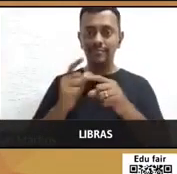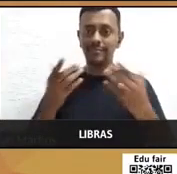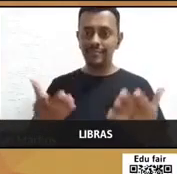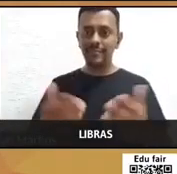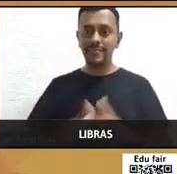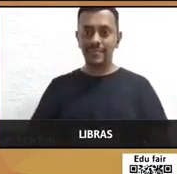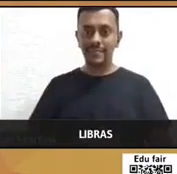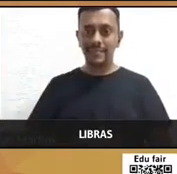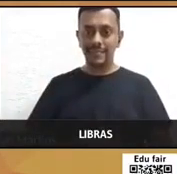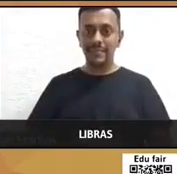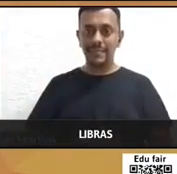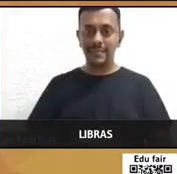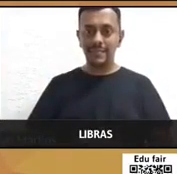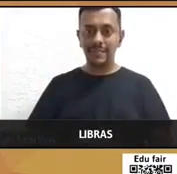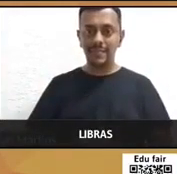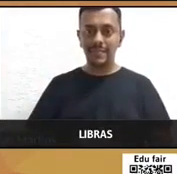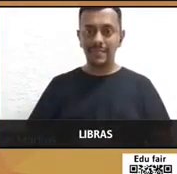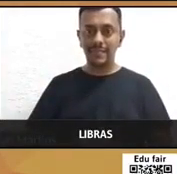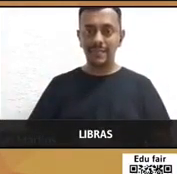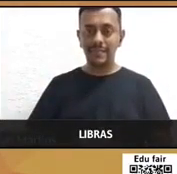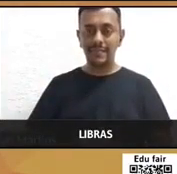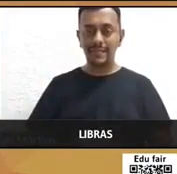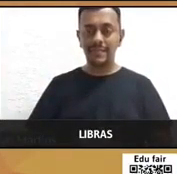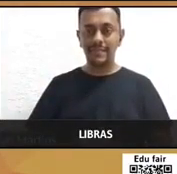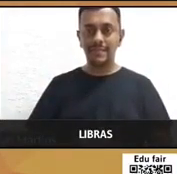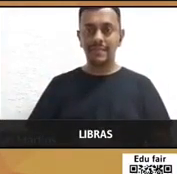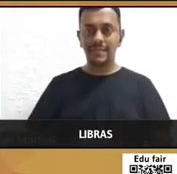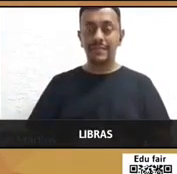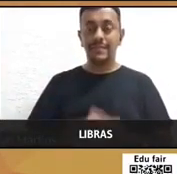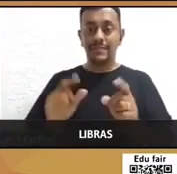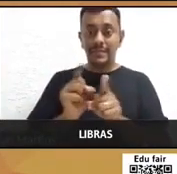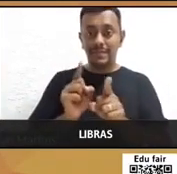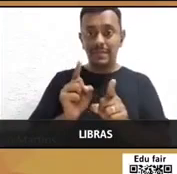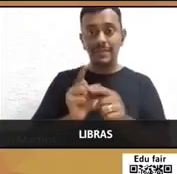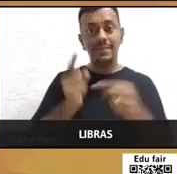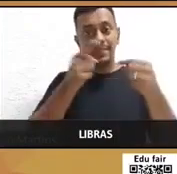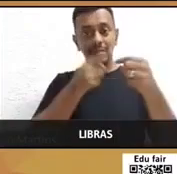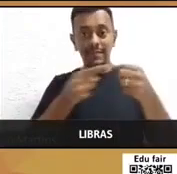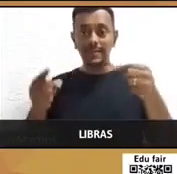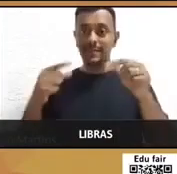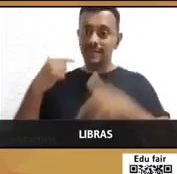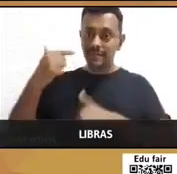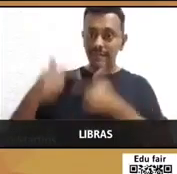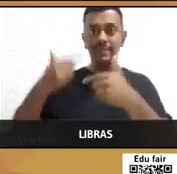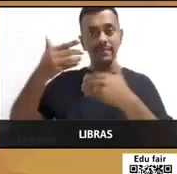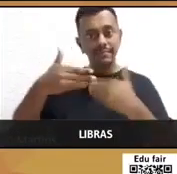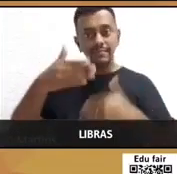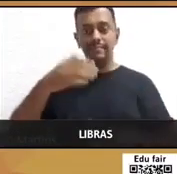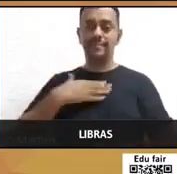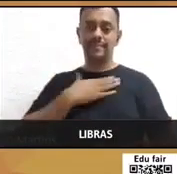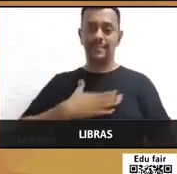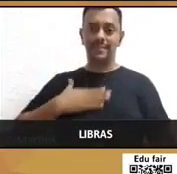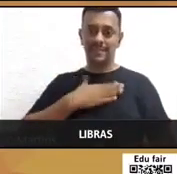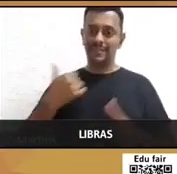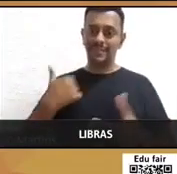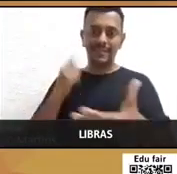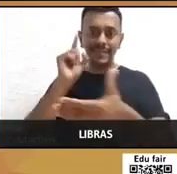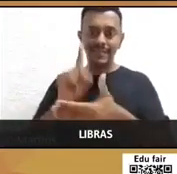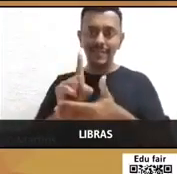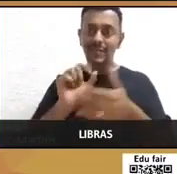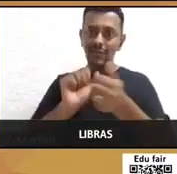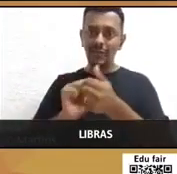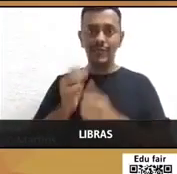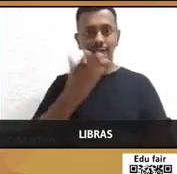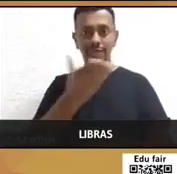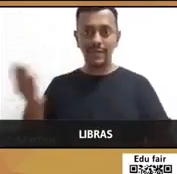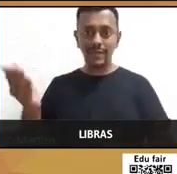education. It's a pleasure for me to mediate this panel. I hope it works and it helps